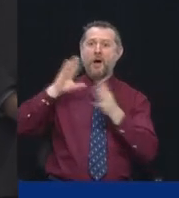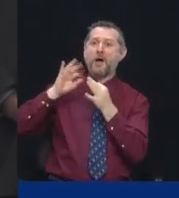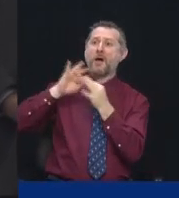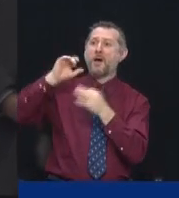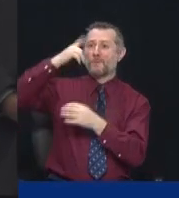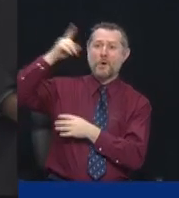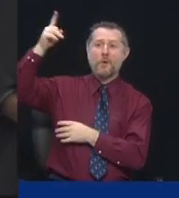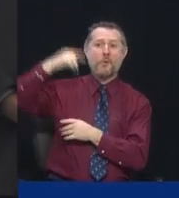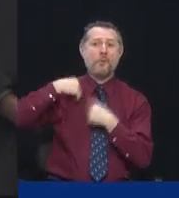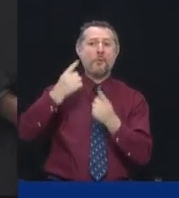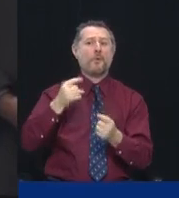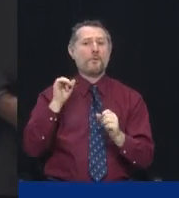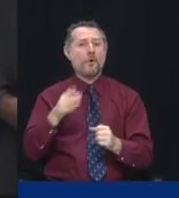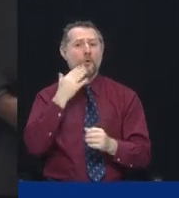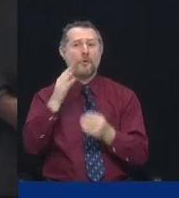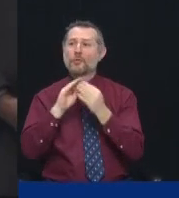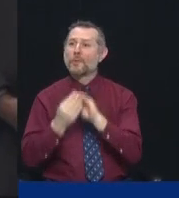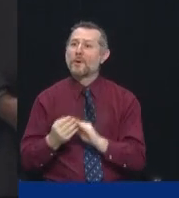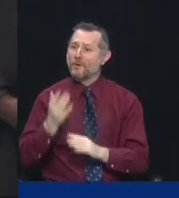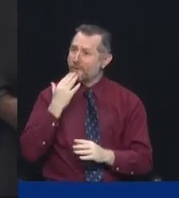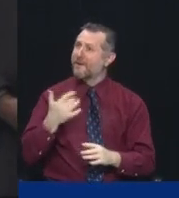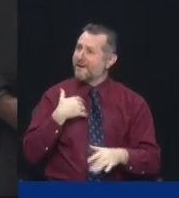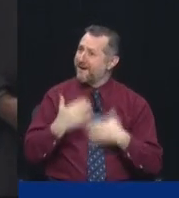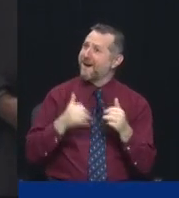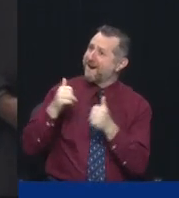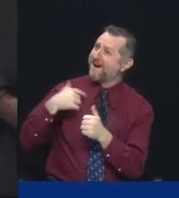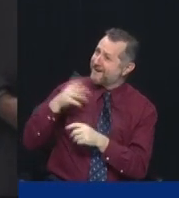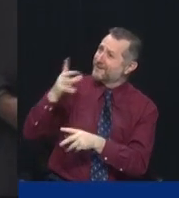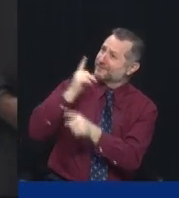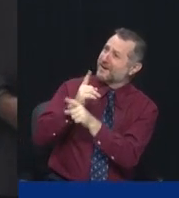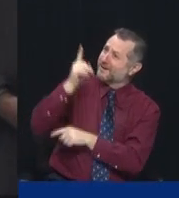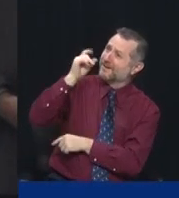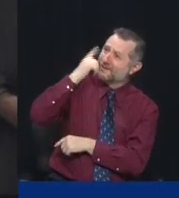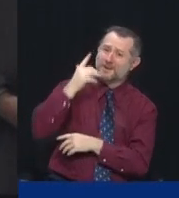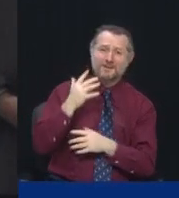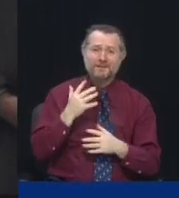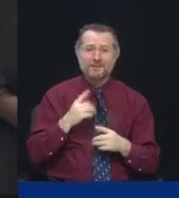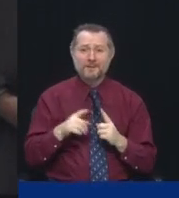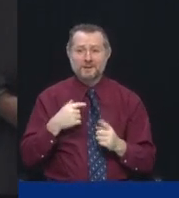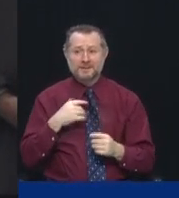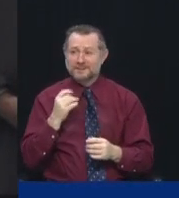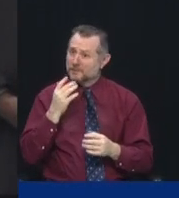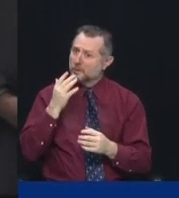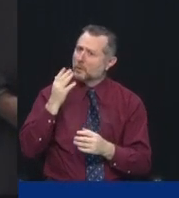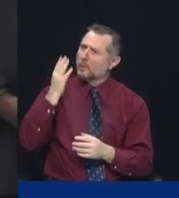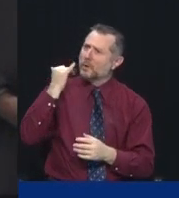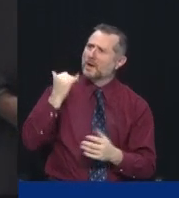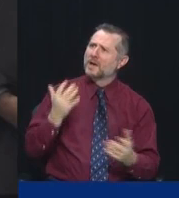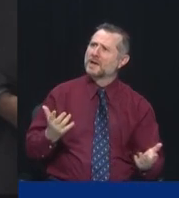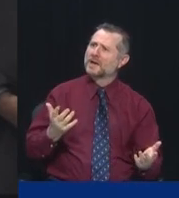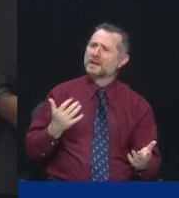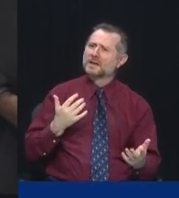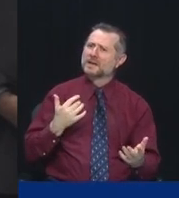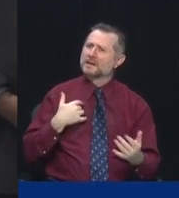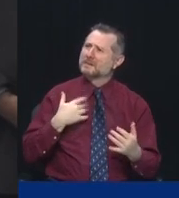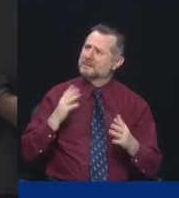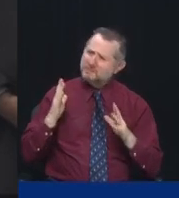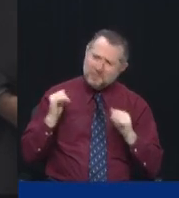great and we're making progress. I did. Well, then why can't we get back to